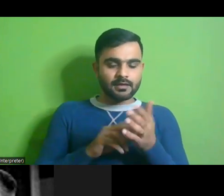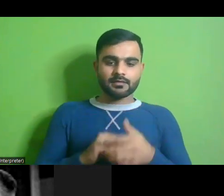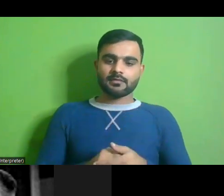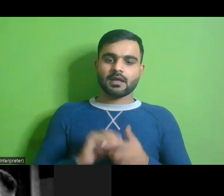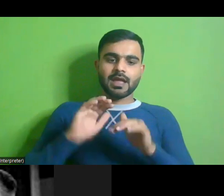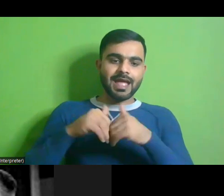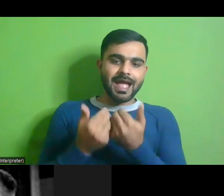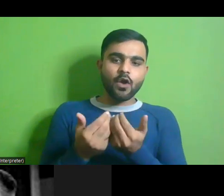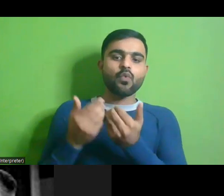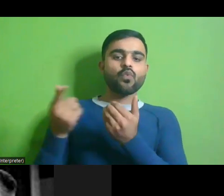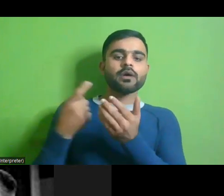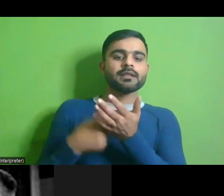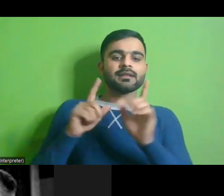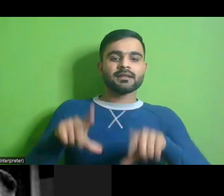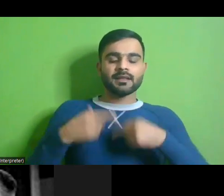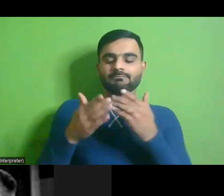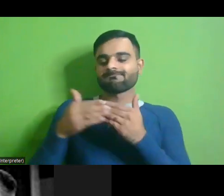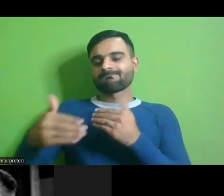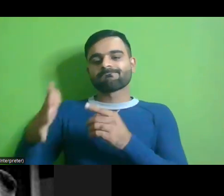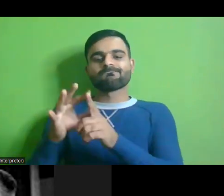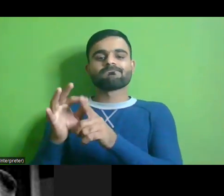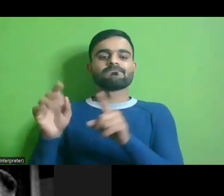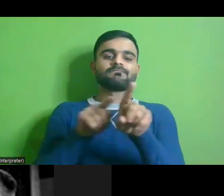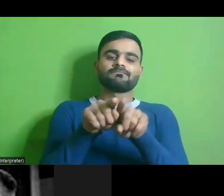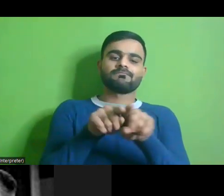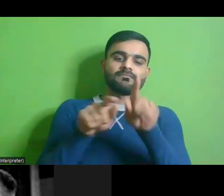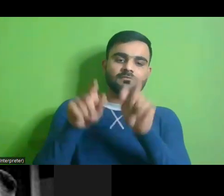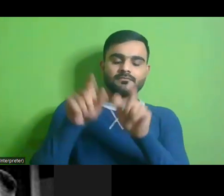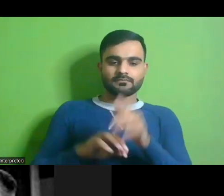and hierarchical, living side by side. So like, for example, they have